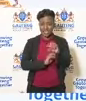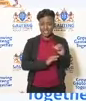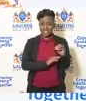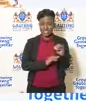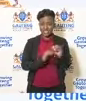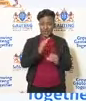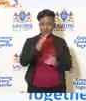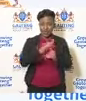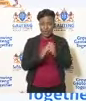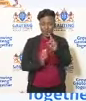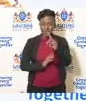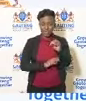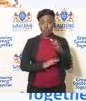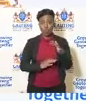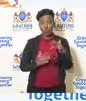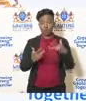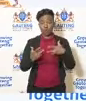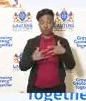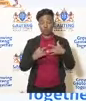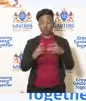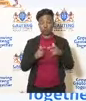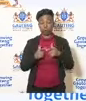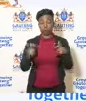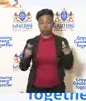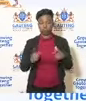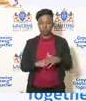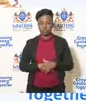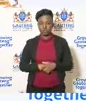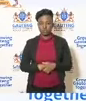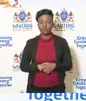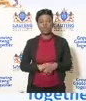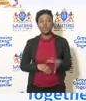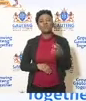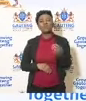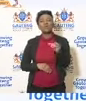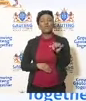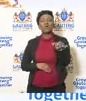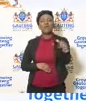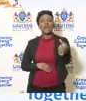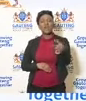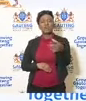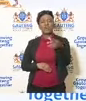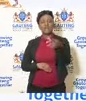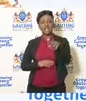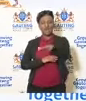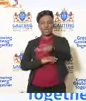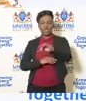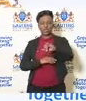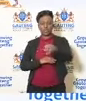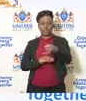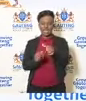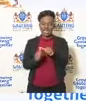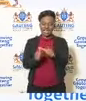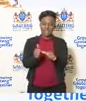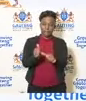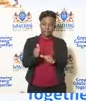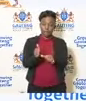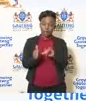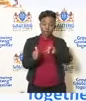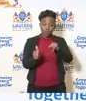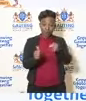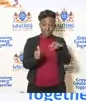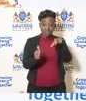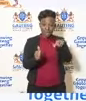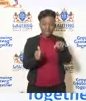big concern for us. And then we also have another area in Johannesburg. These are the sub-districts of Johannesburg where